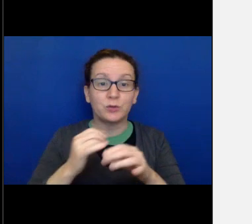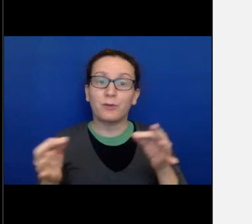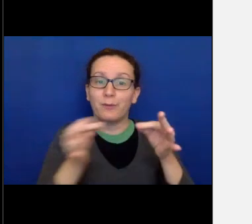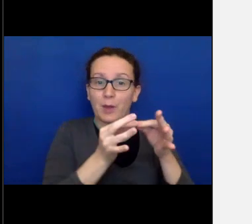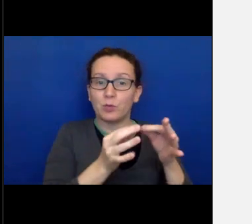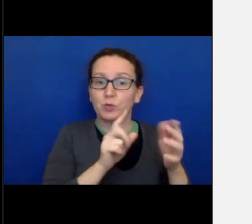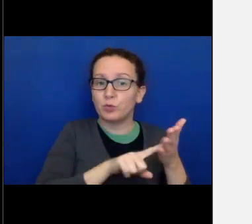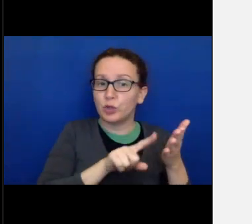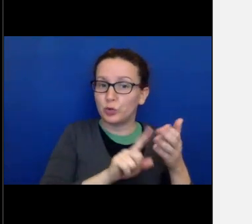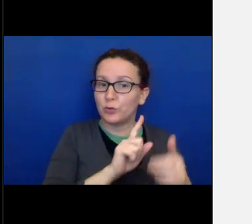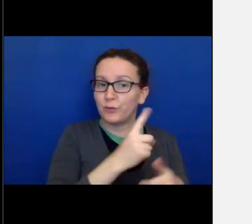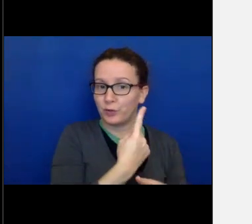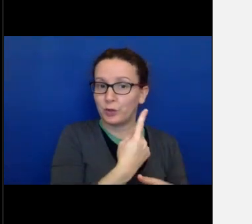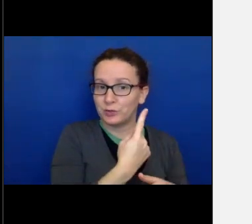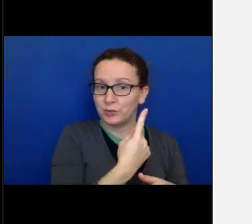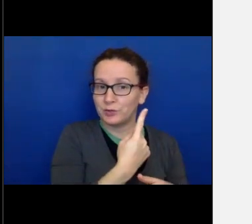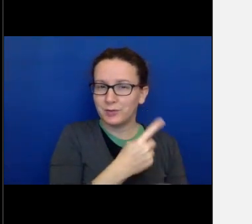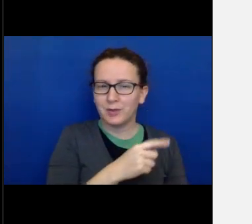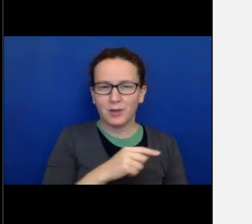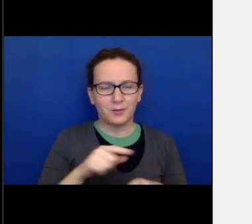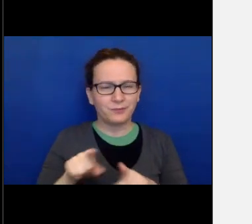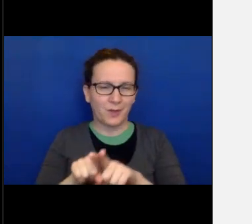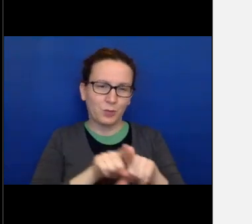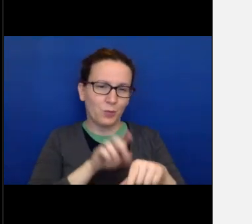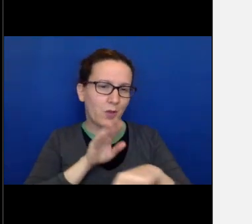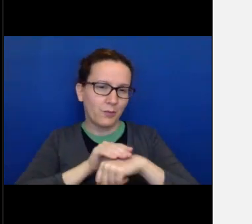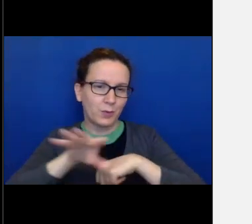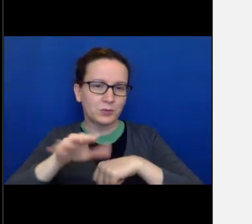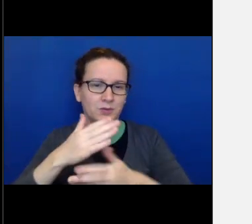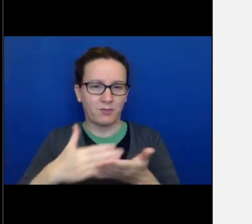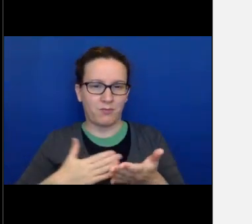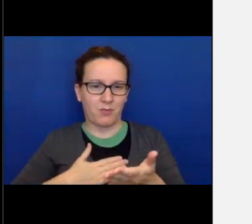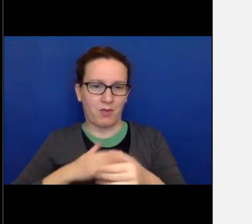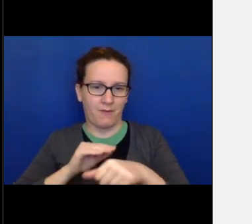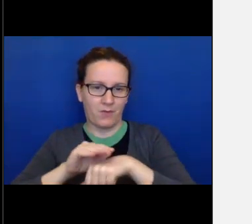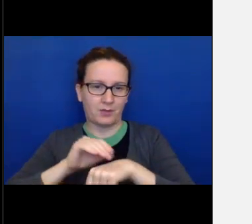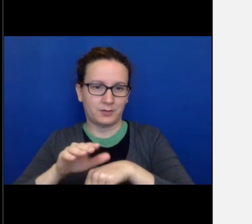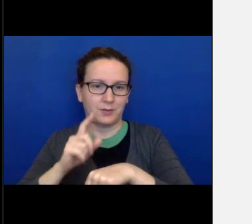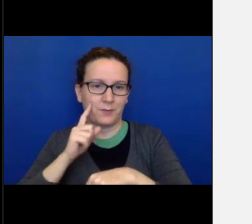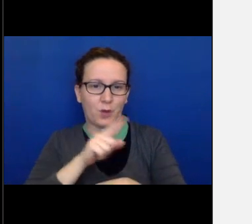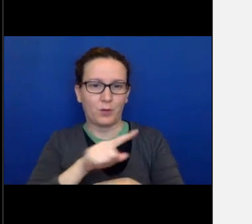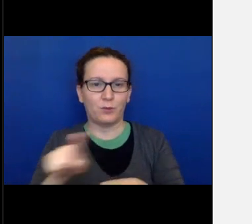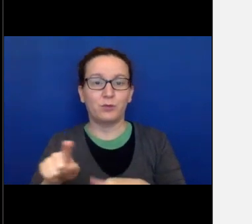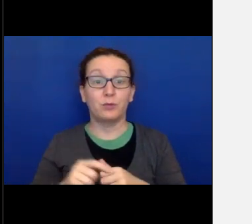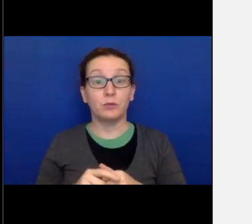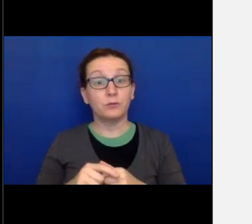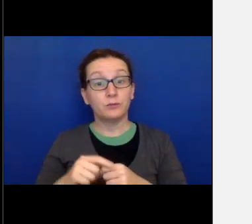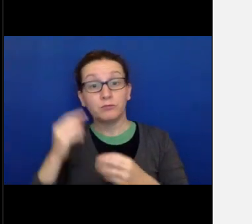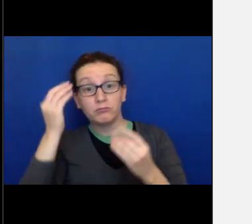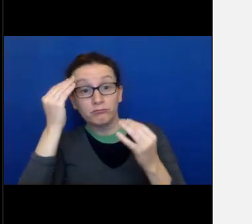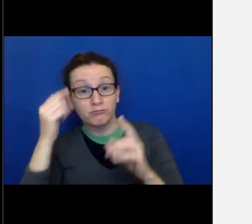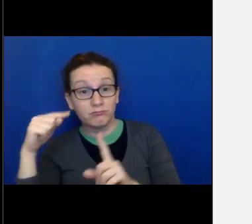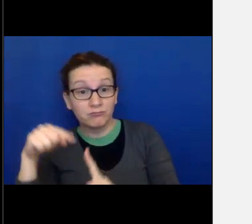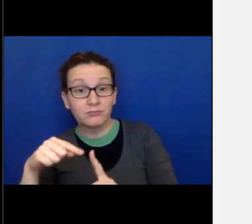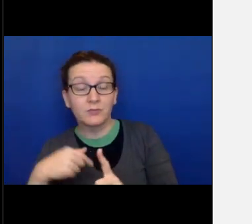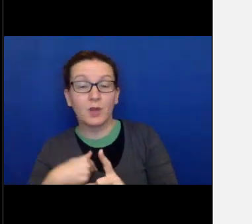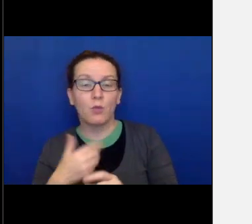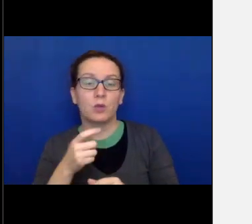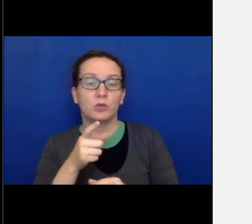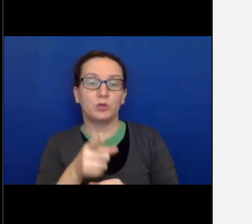foremost. So that is also going to influence some of my advice that I have for you all. And in thinking about that, I want you